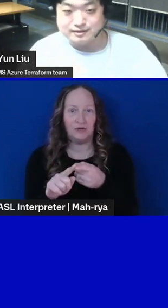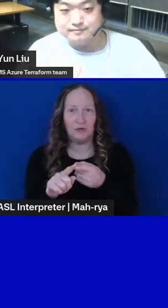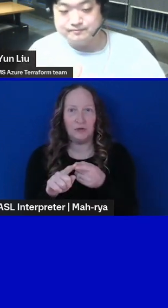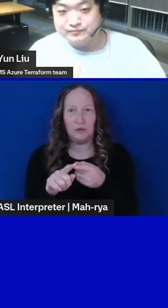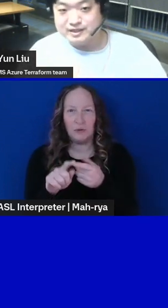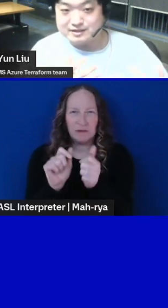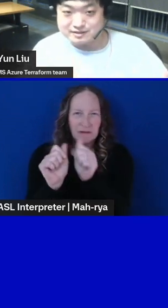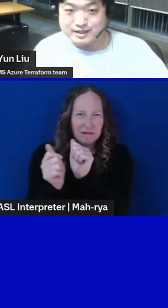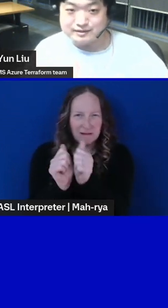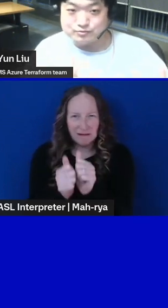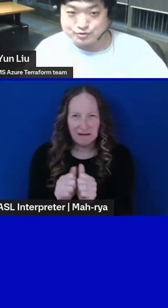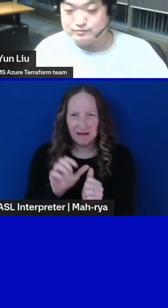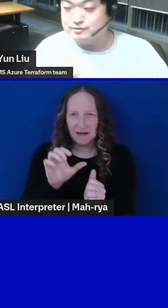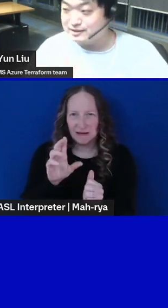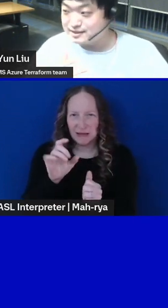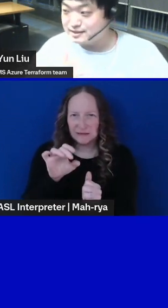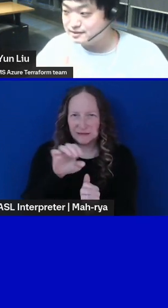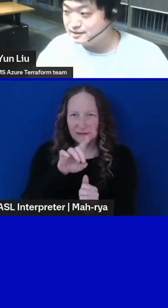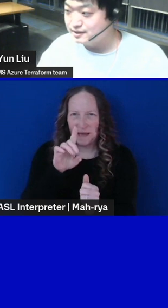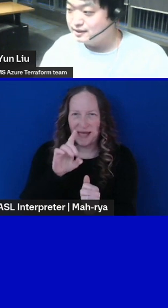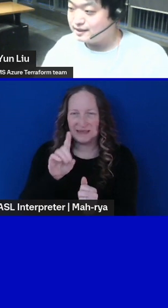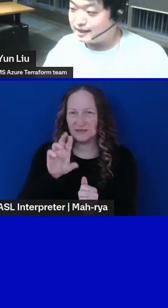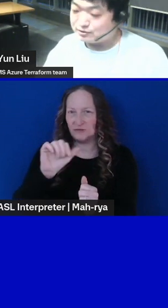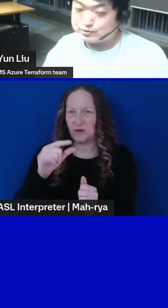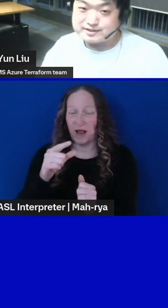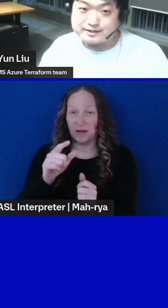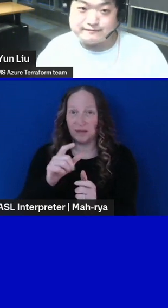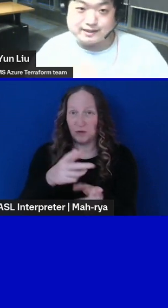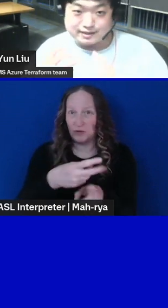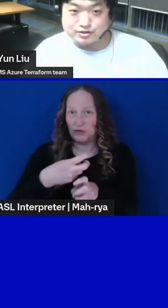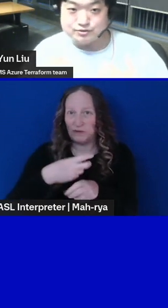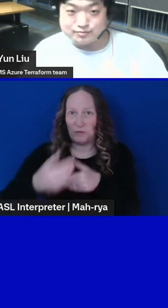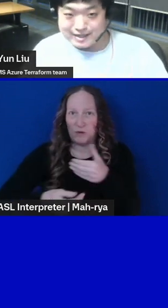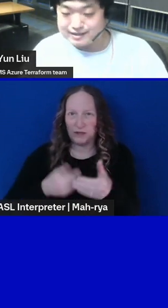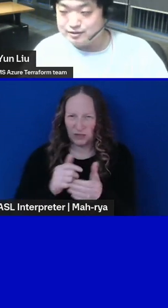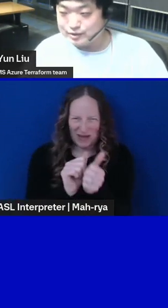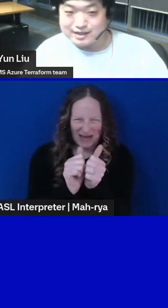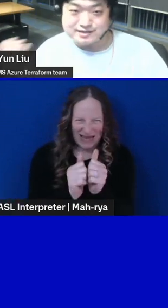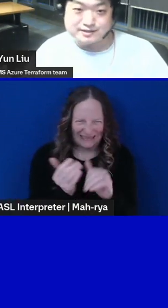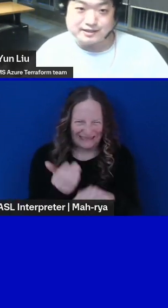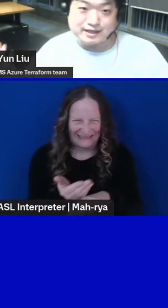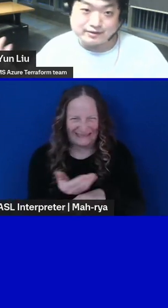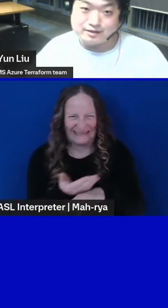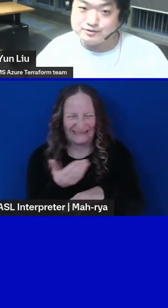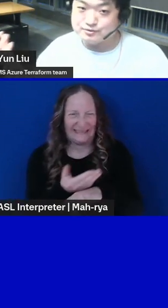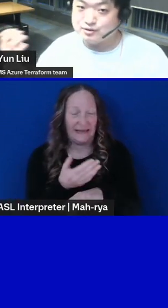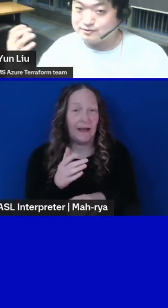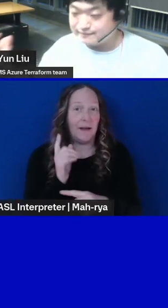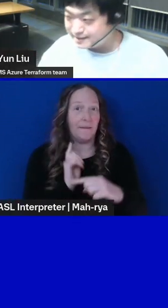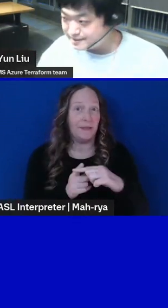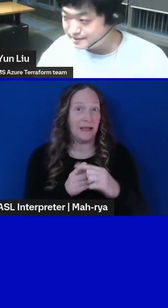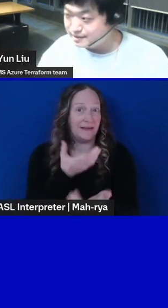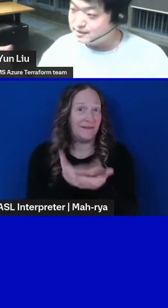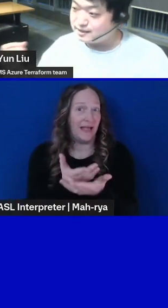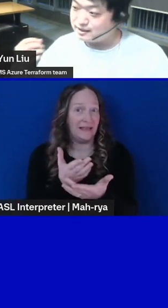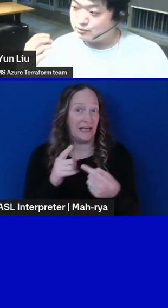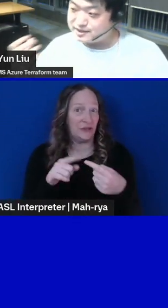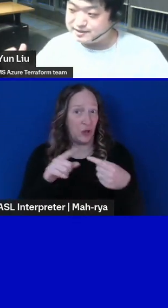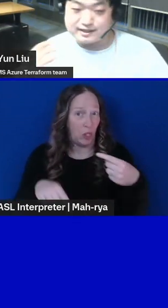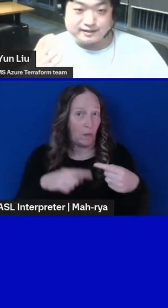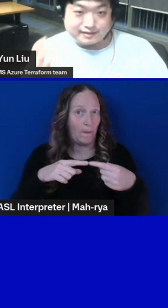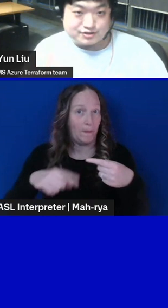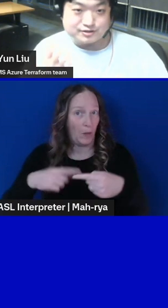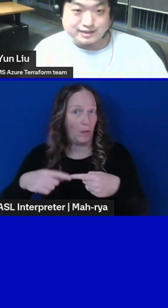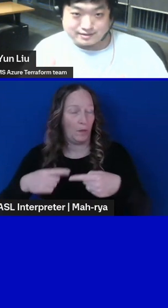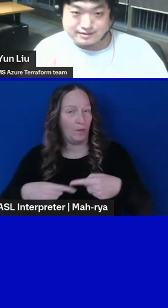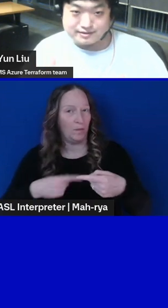with customize the retrieval process, and with the validation loopback, we ask the LM to auto-fix. With